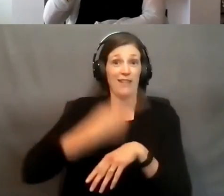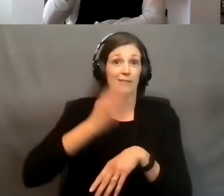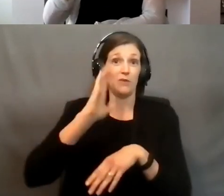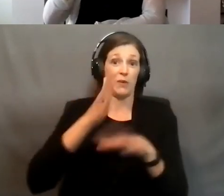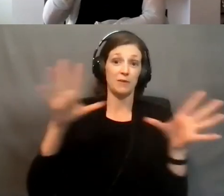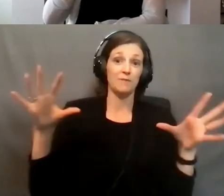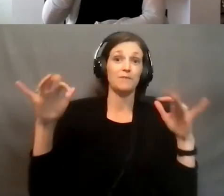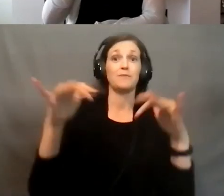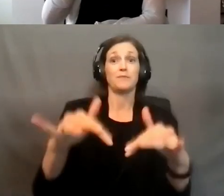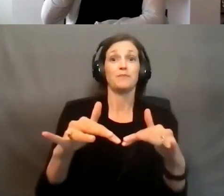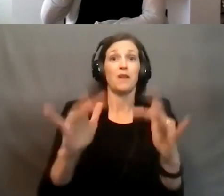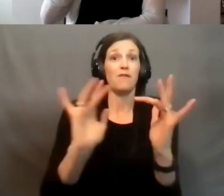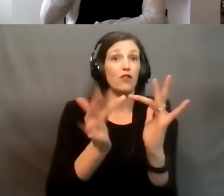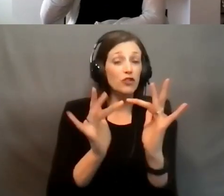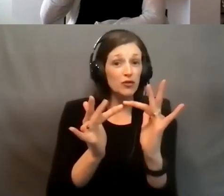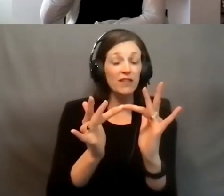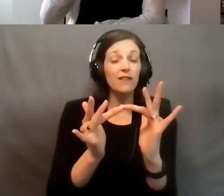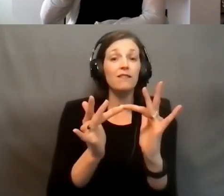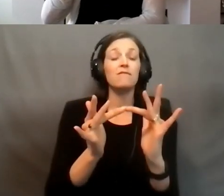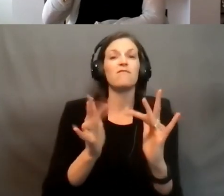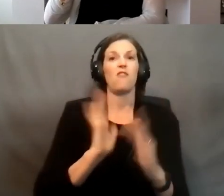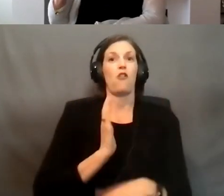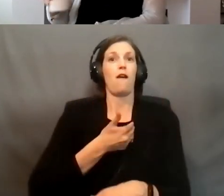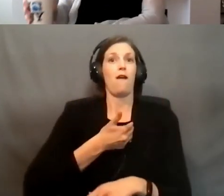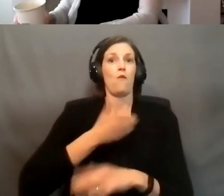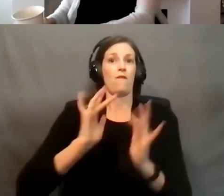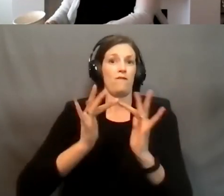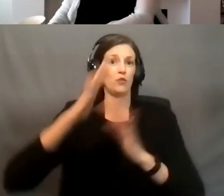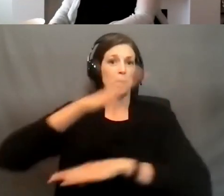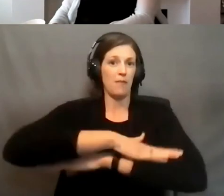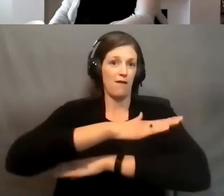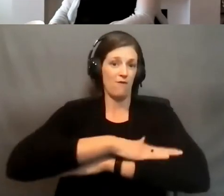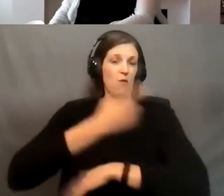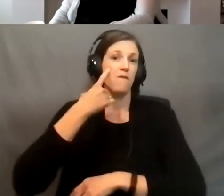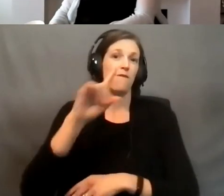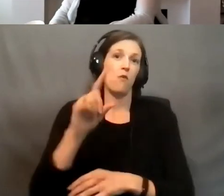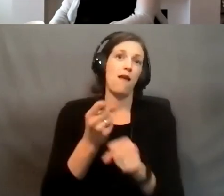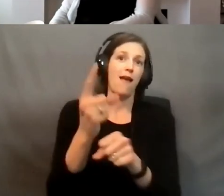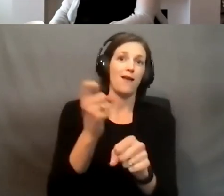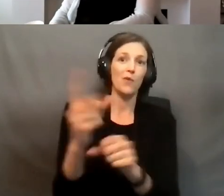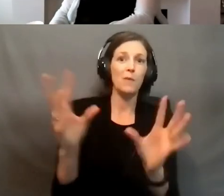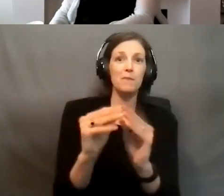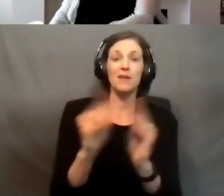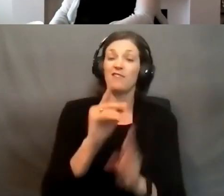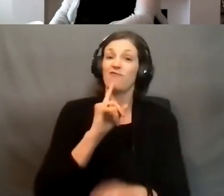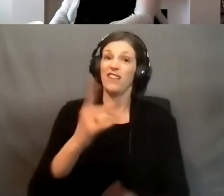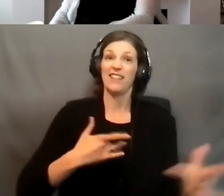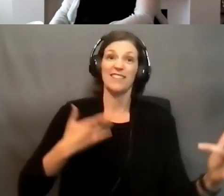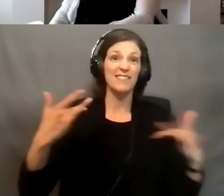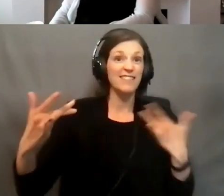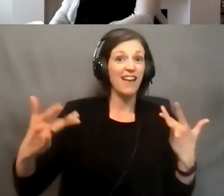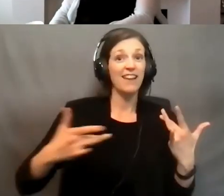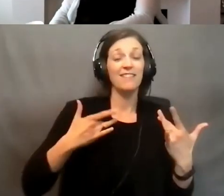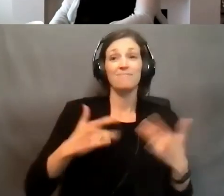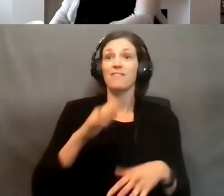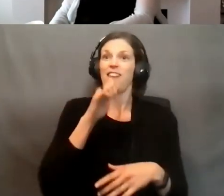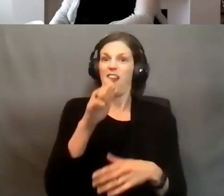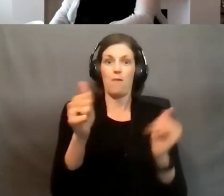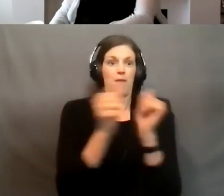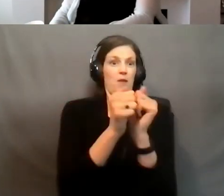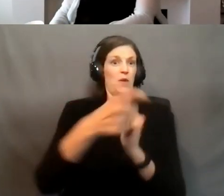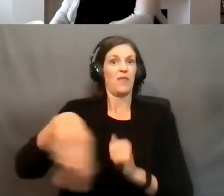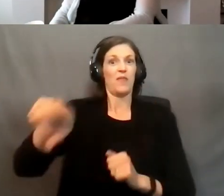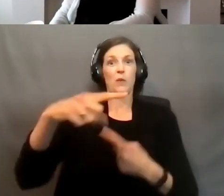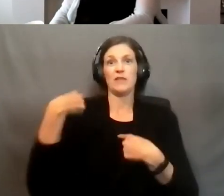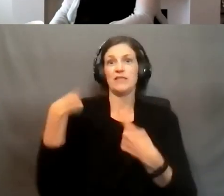on our virtual platform for the annual meeting. We're very excited. We have not been with you since